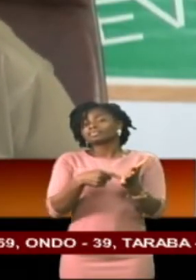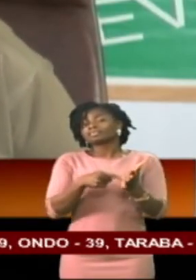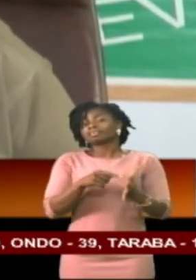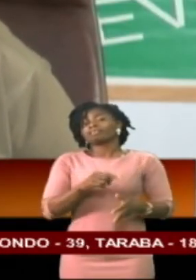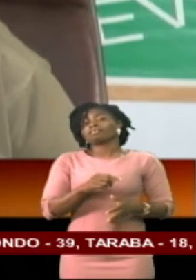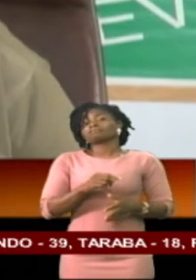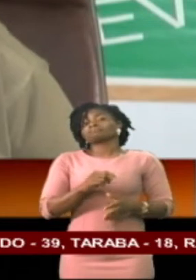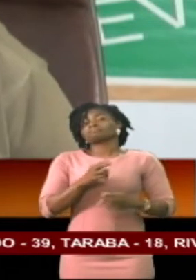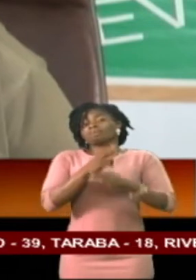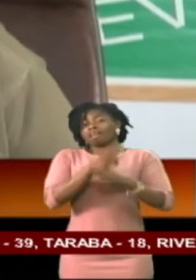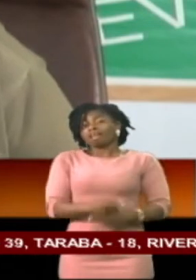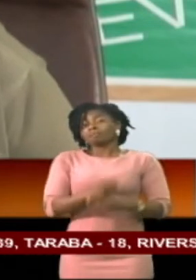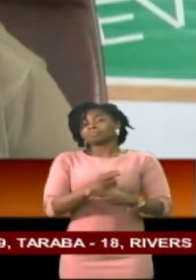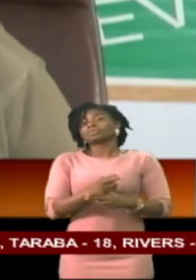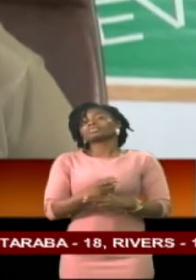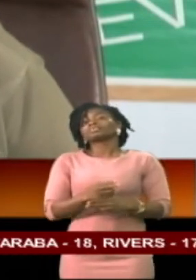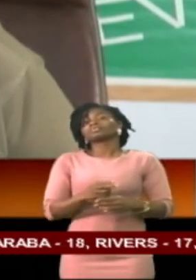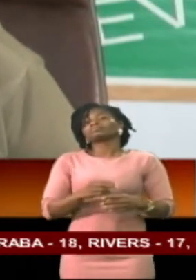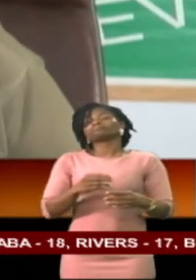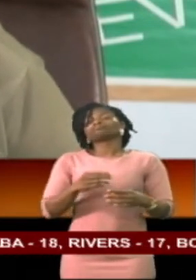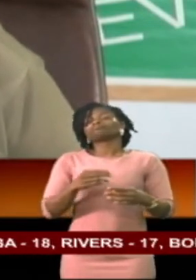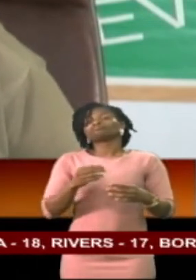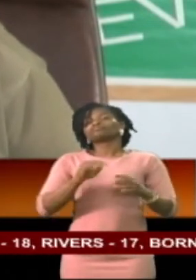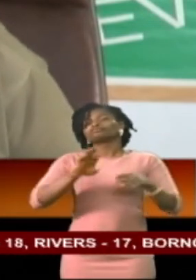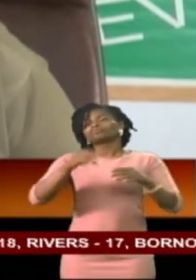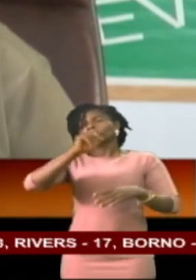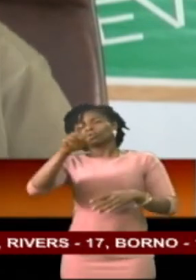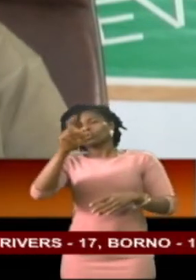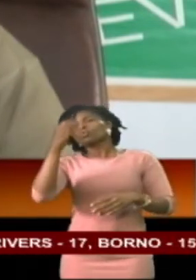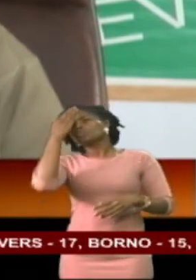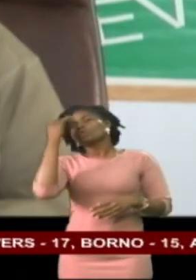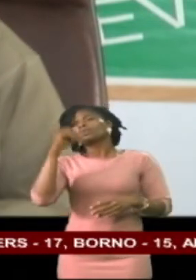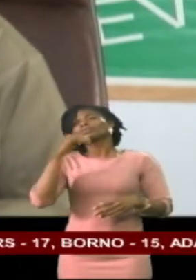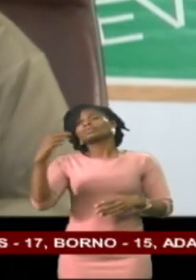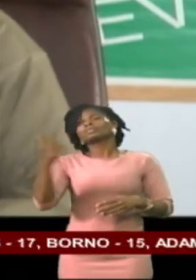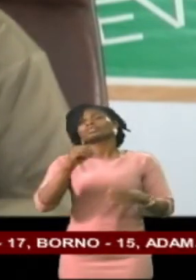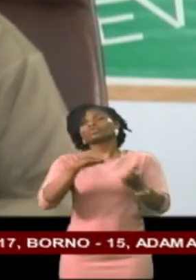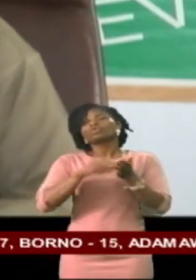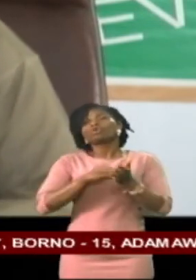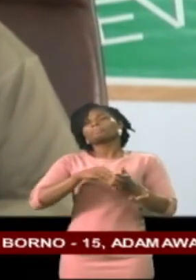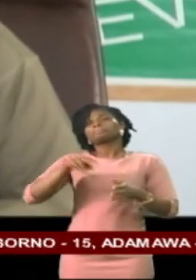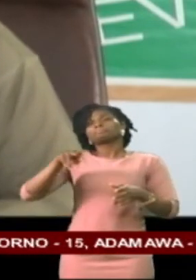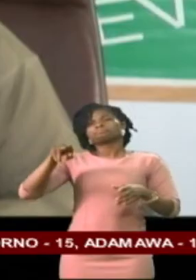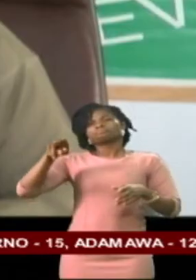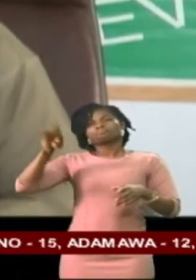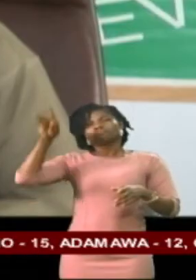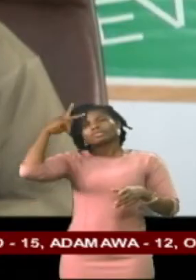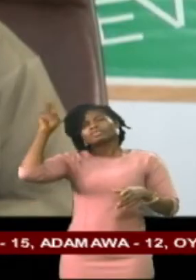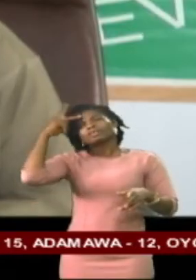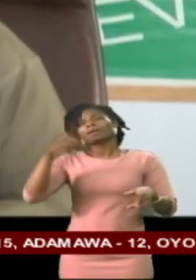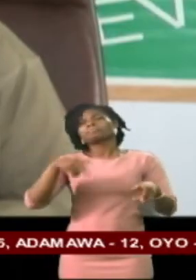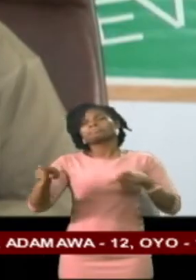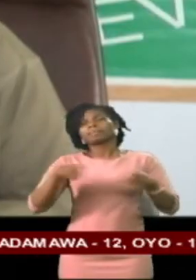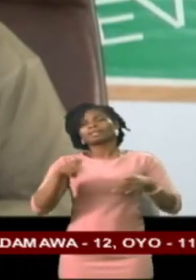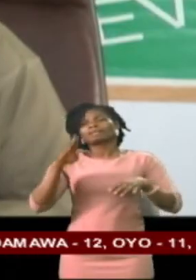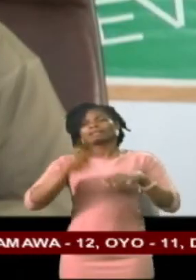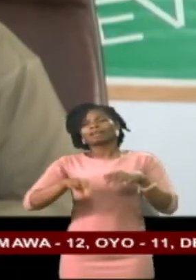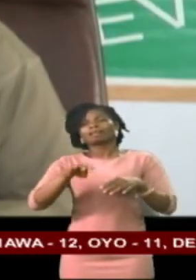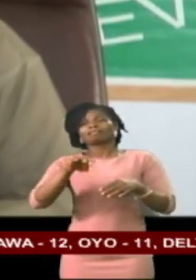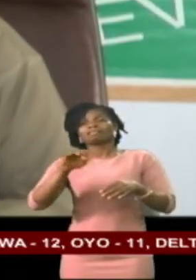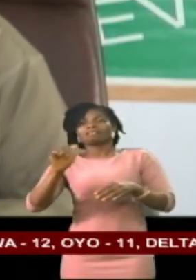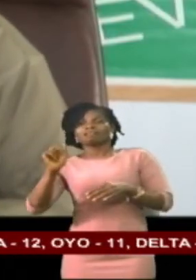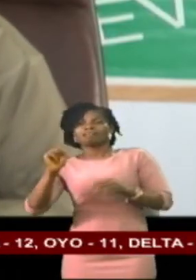habit therefore begs the question why he does not take his own political party rather than an